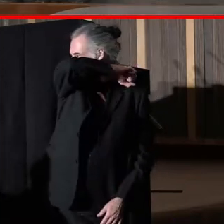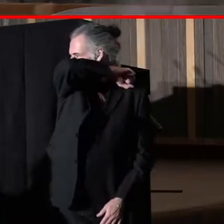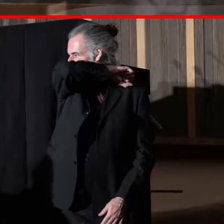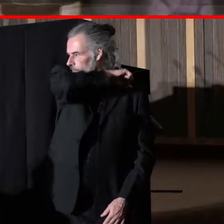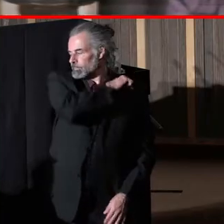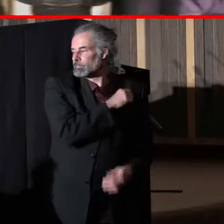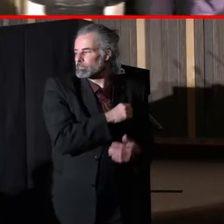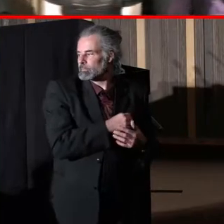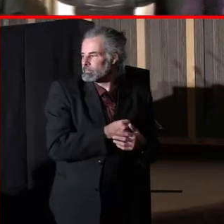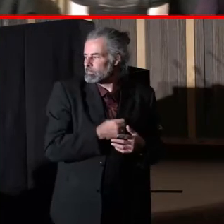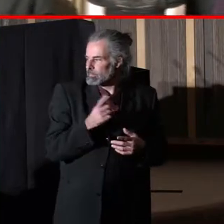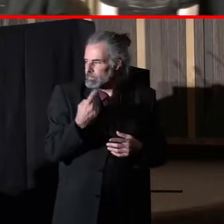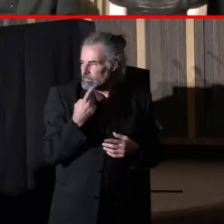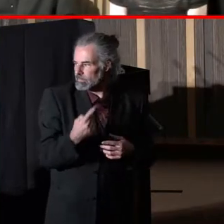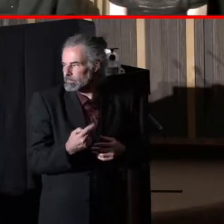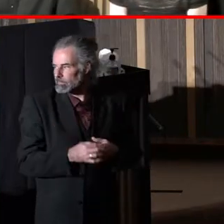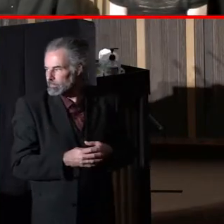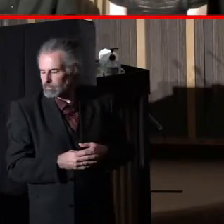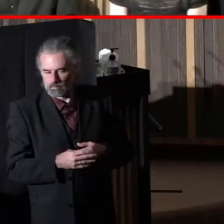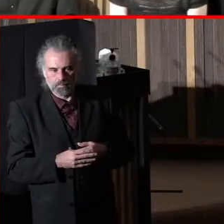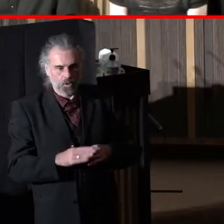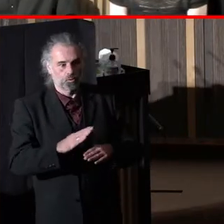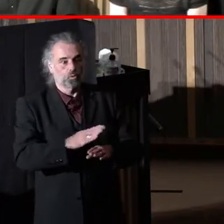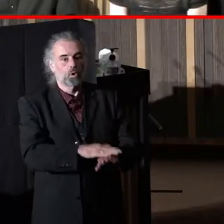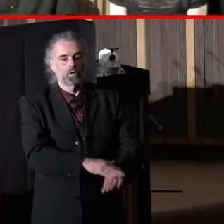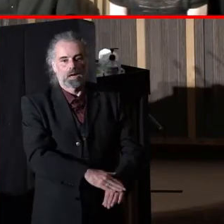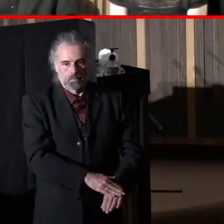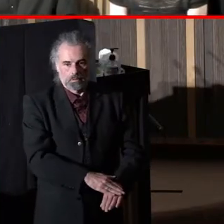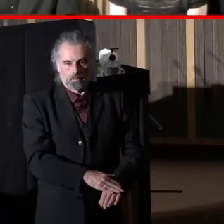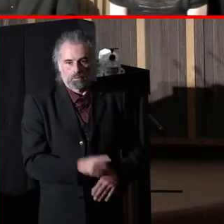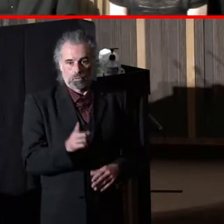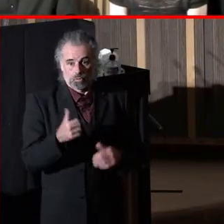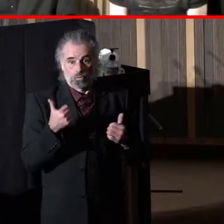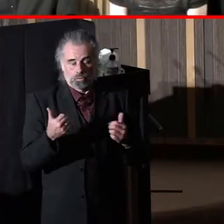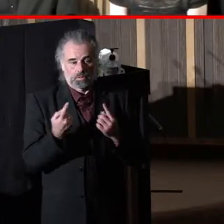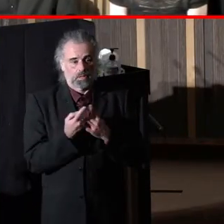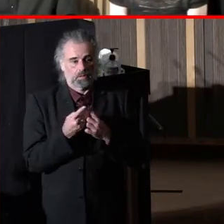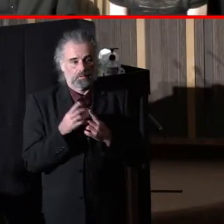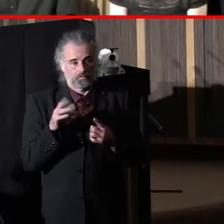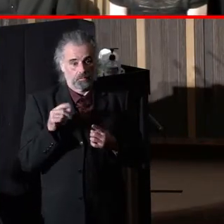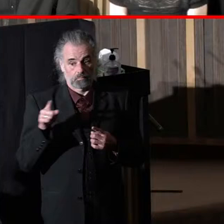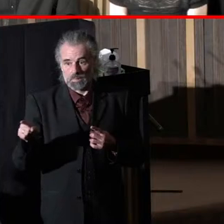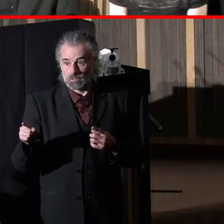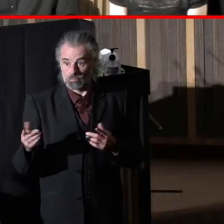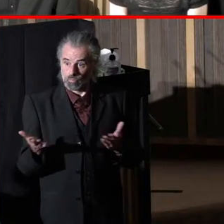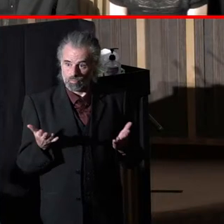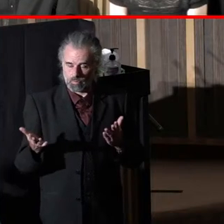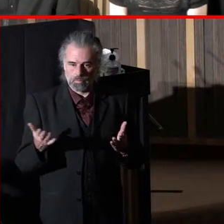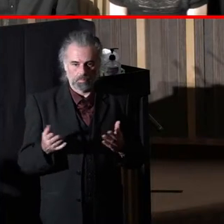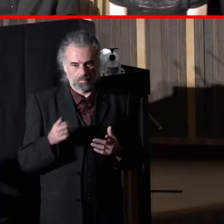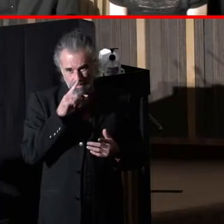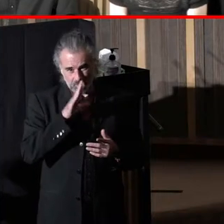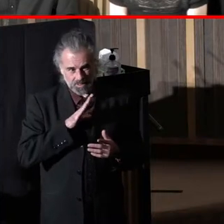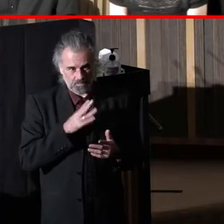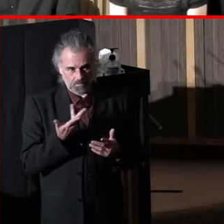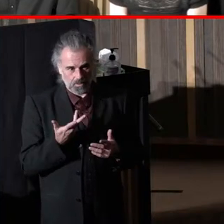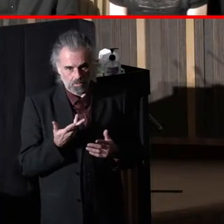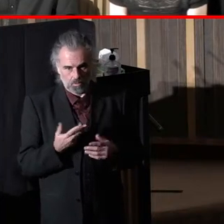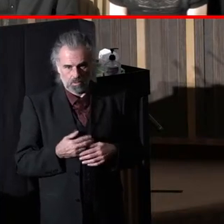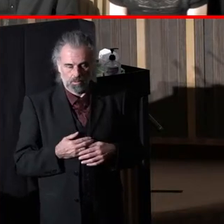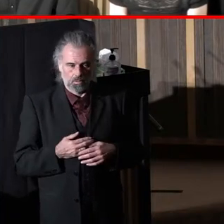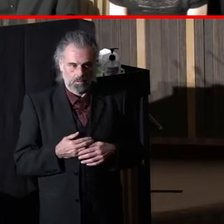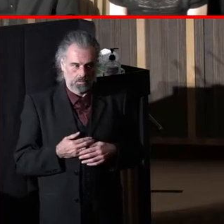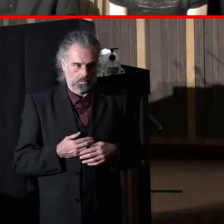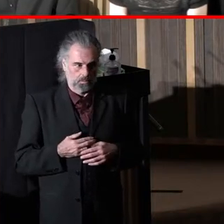Well, one comment for me would be slow down. So I think one great lesson I got from the play is that people had sort of stepped out